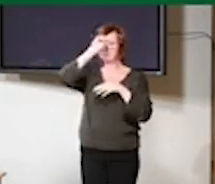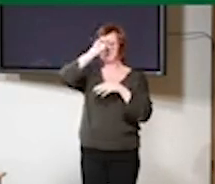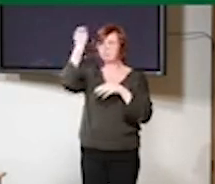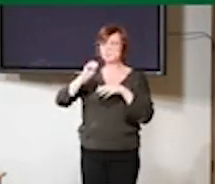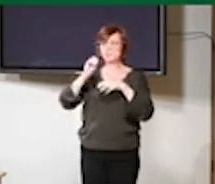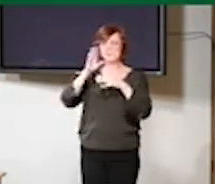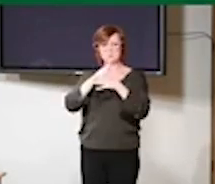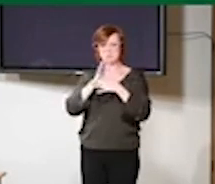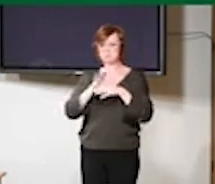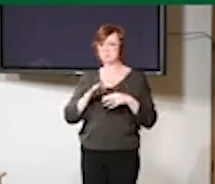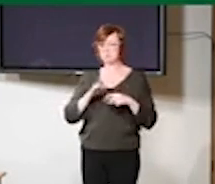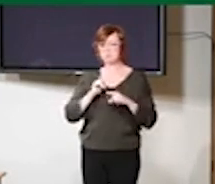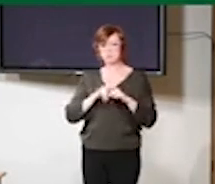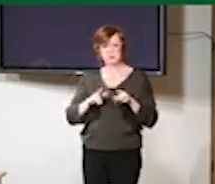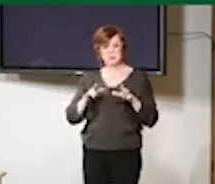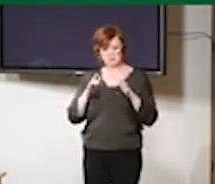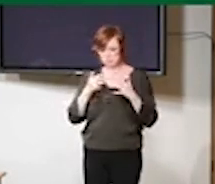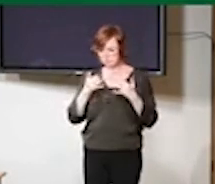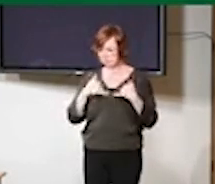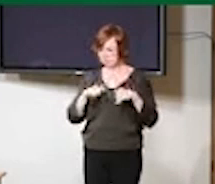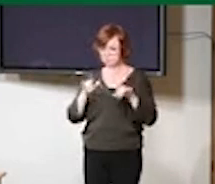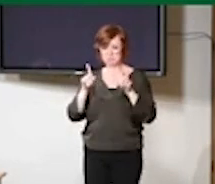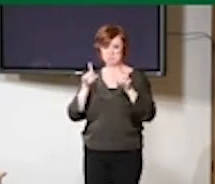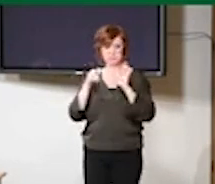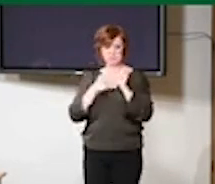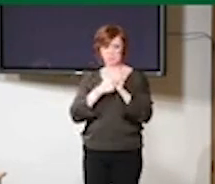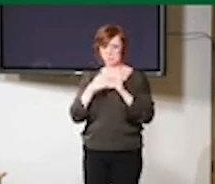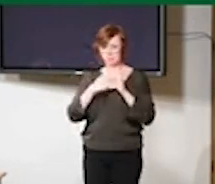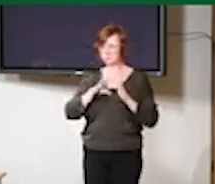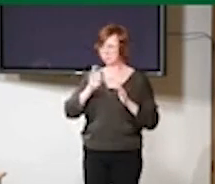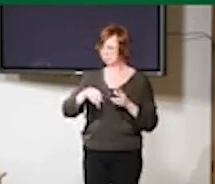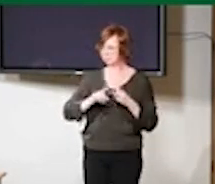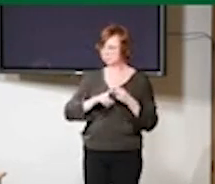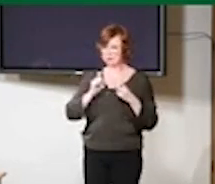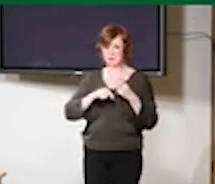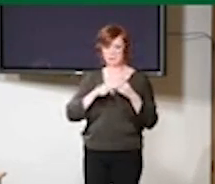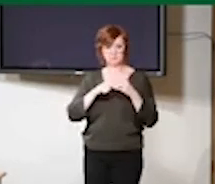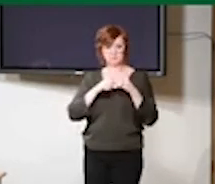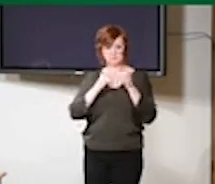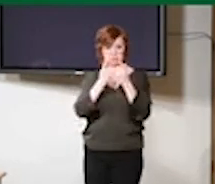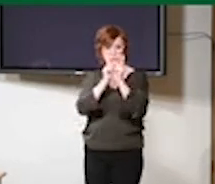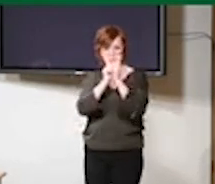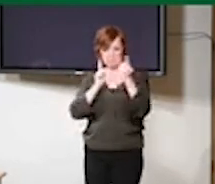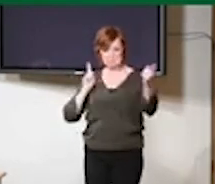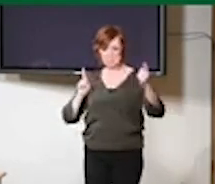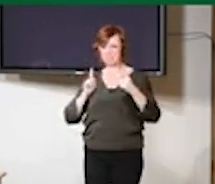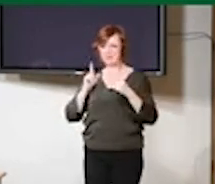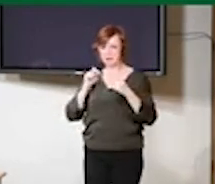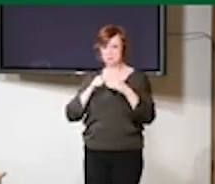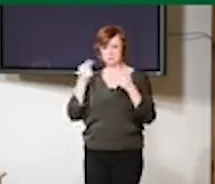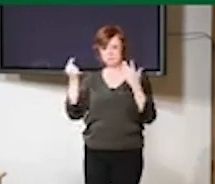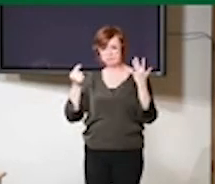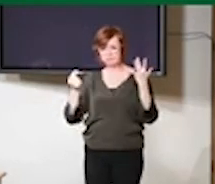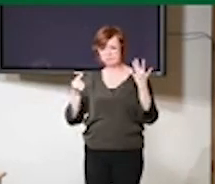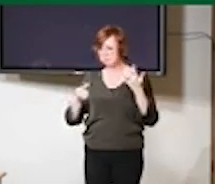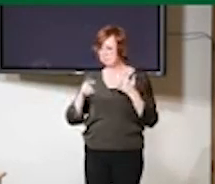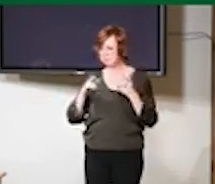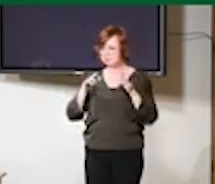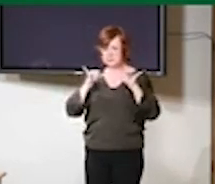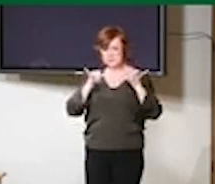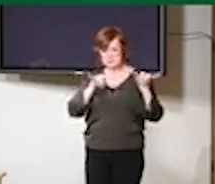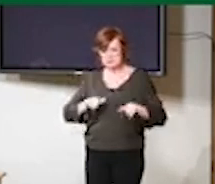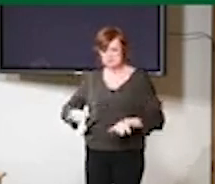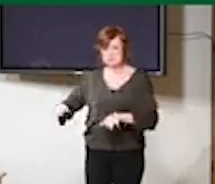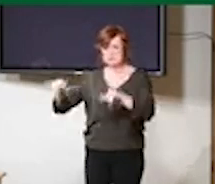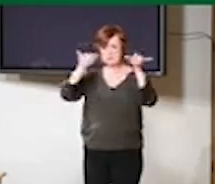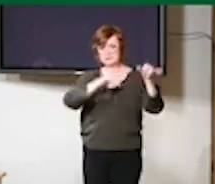my behavior anyway, because I have to behave exactly the same anywhere in the province in terms of physical distancing,